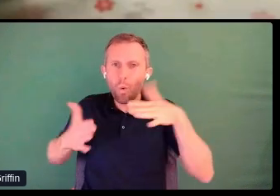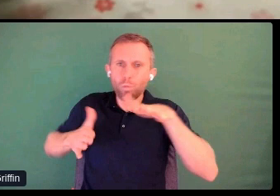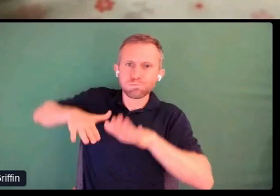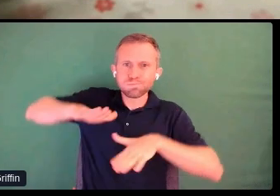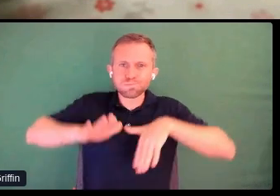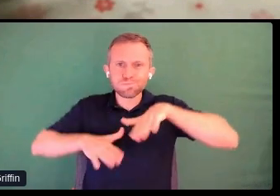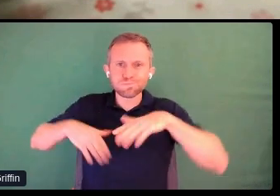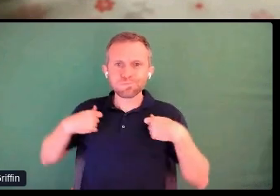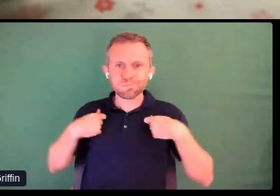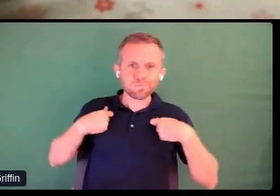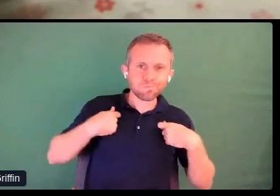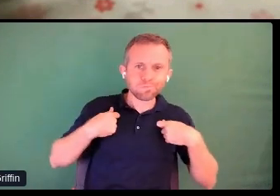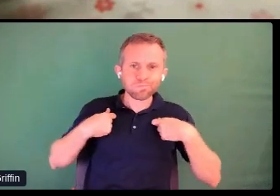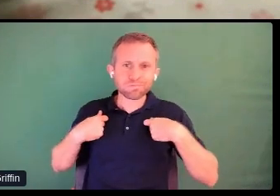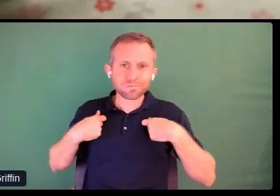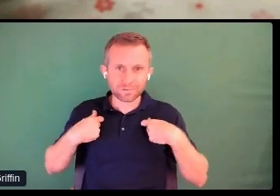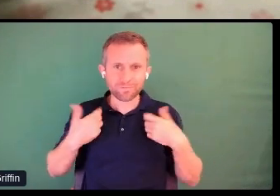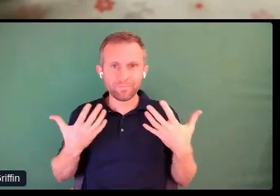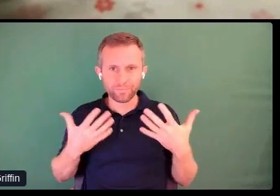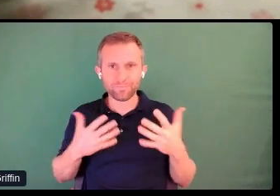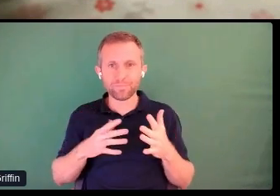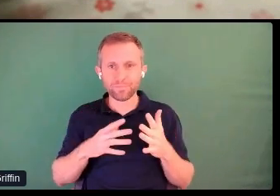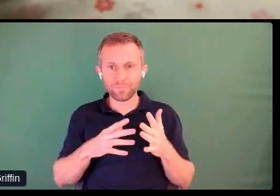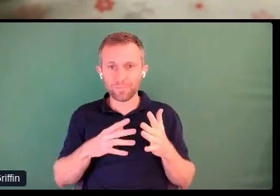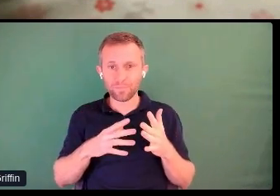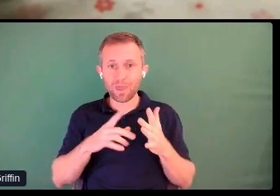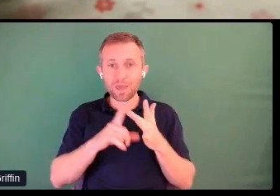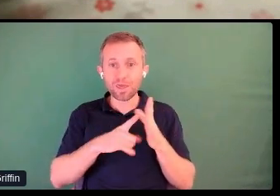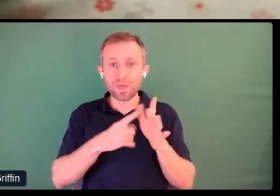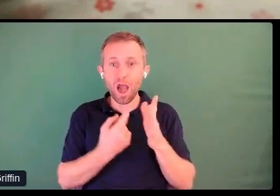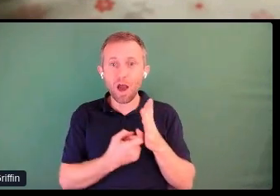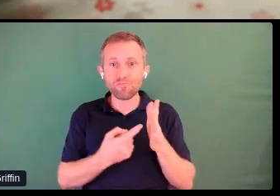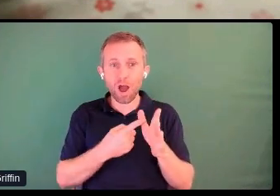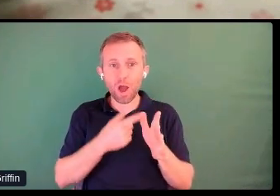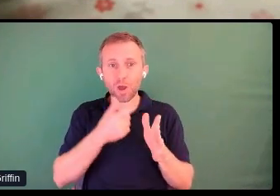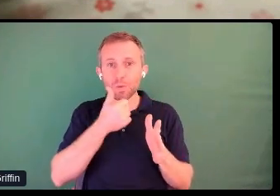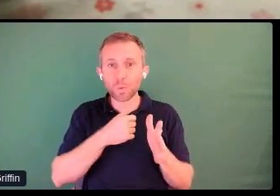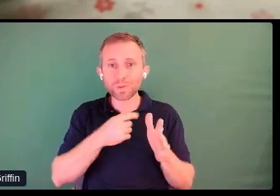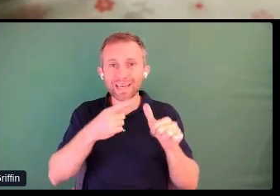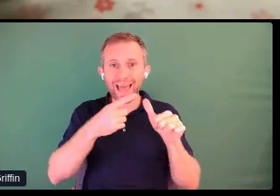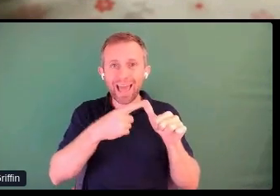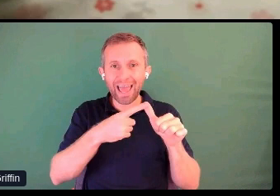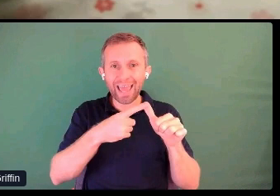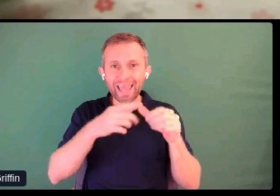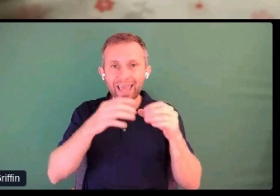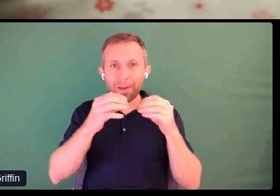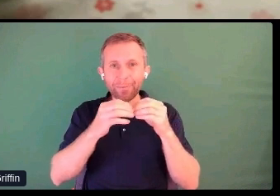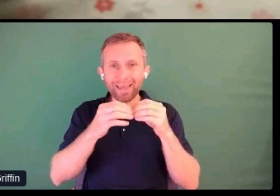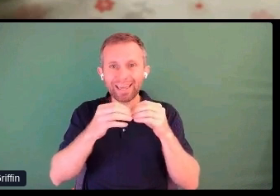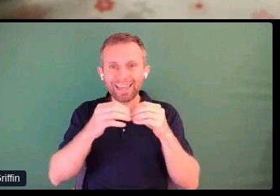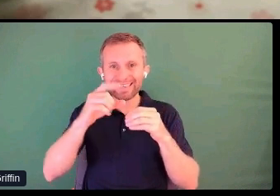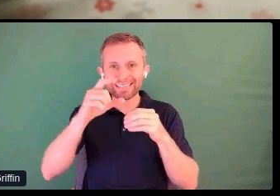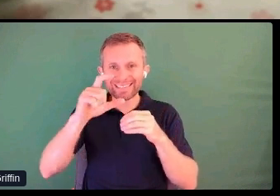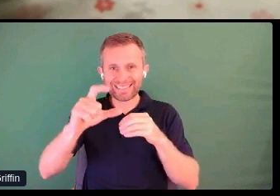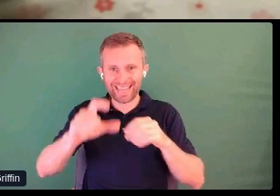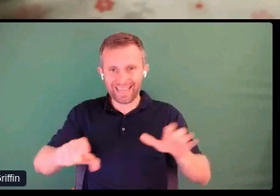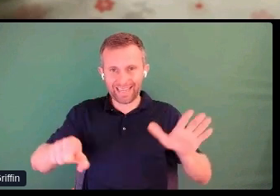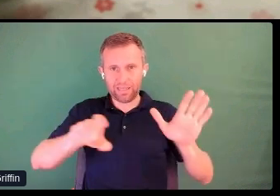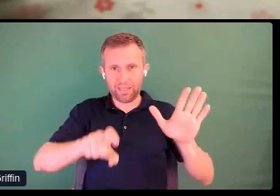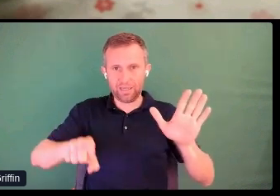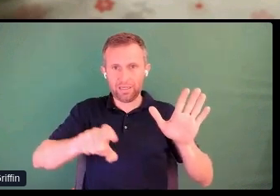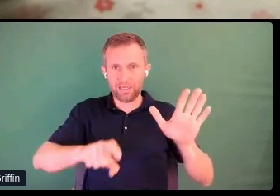When Yara started using APC in 2020, it quickly became evident that she didn't have the right tool for the task at